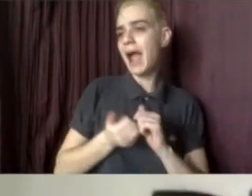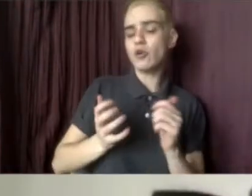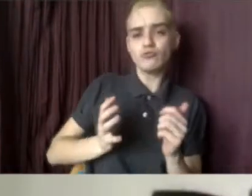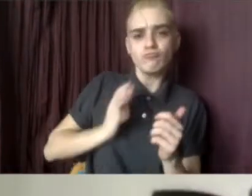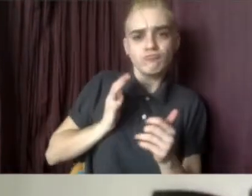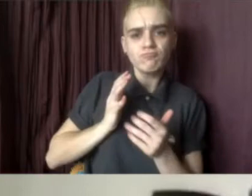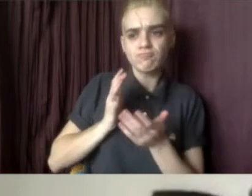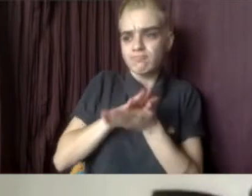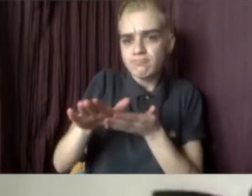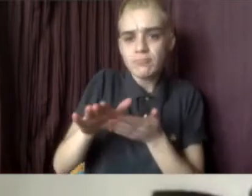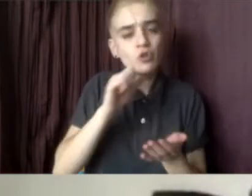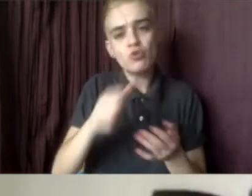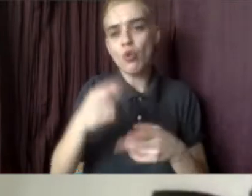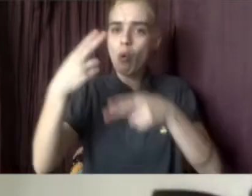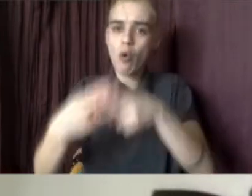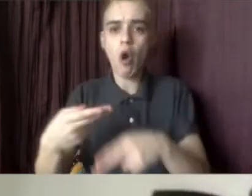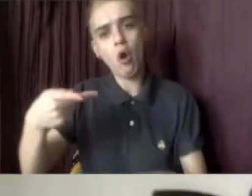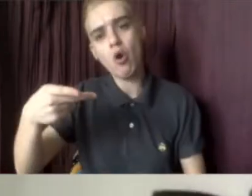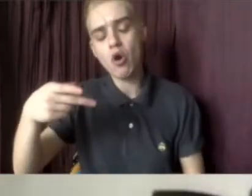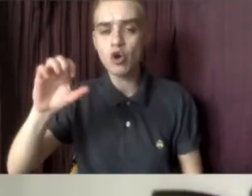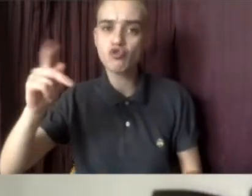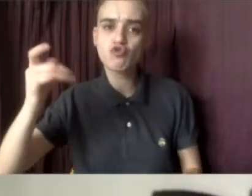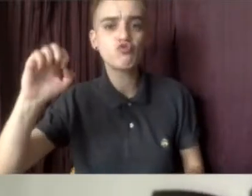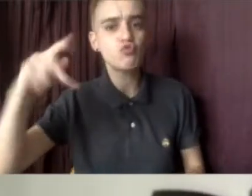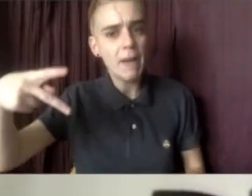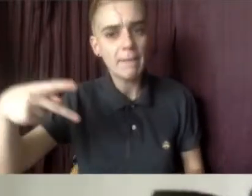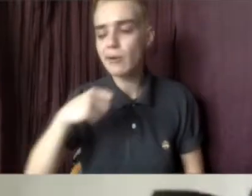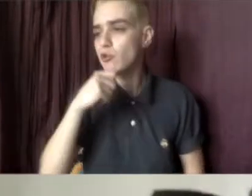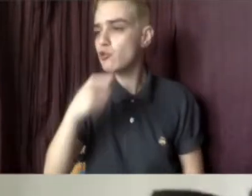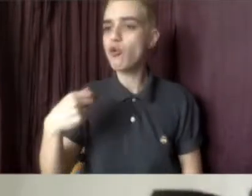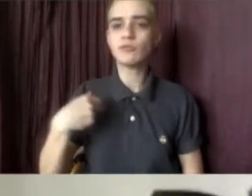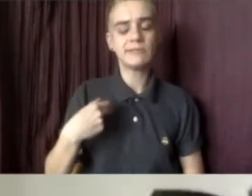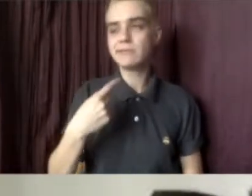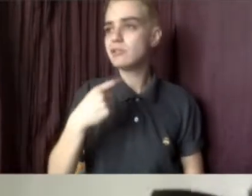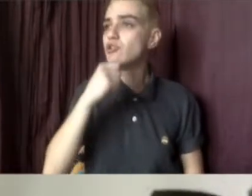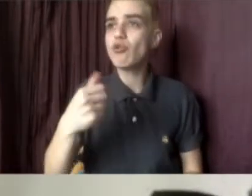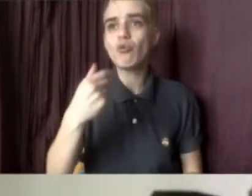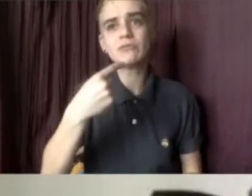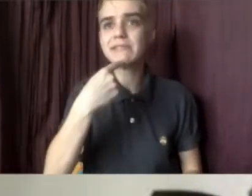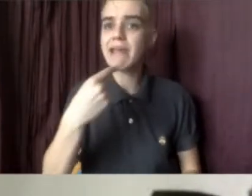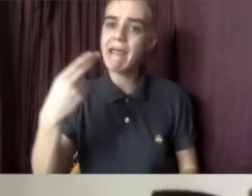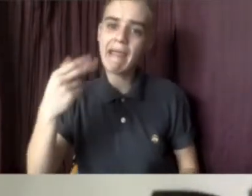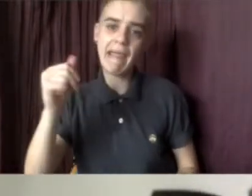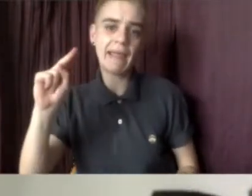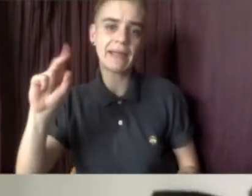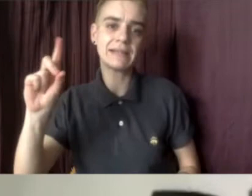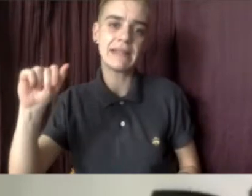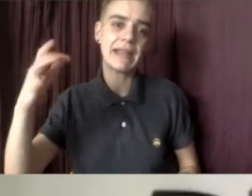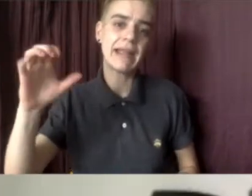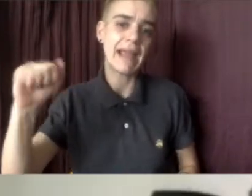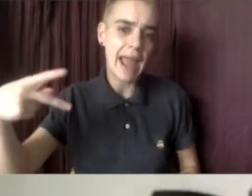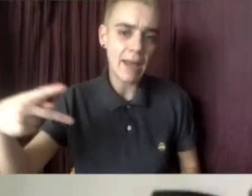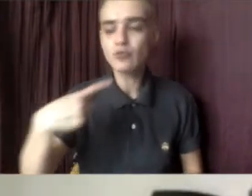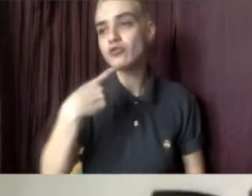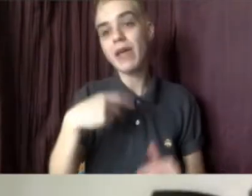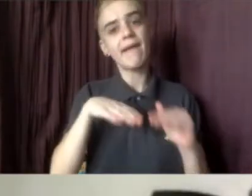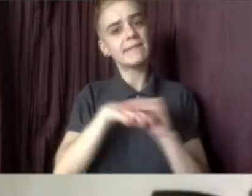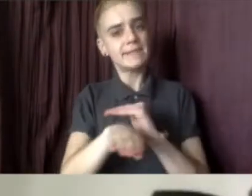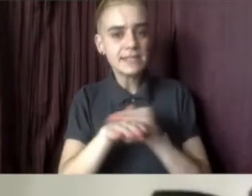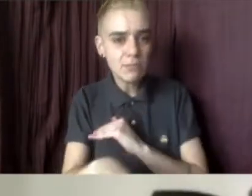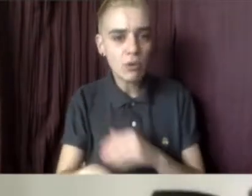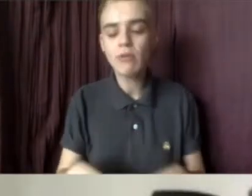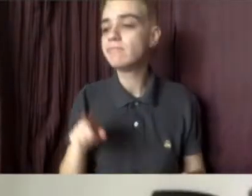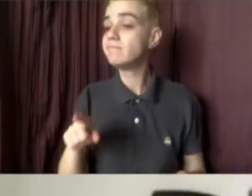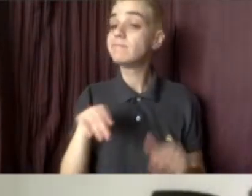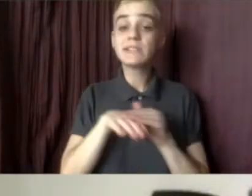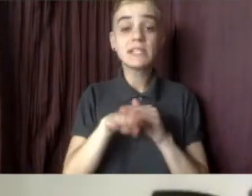don't ask them, are you smart enough to vote? Well, we've had that, yes, because if you have a developmental disability and you can't really, right, or if you have